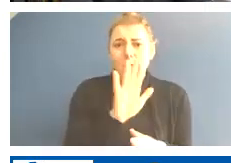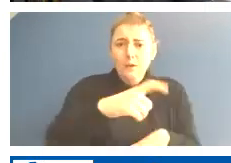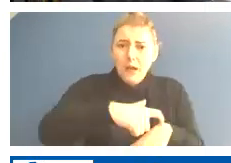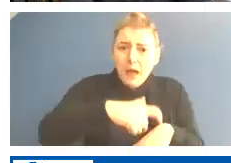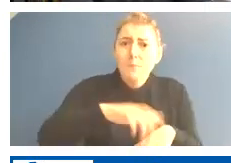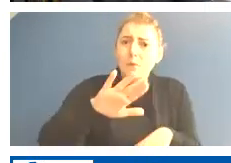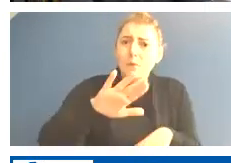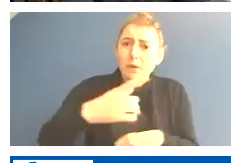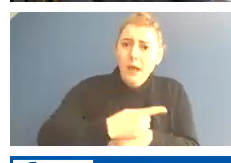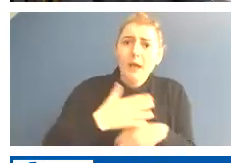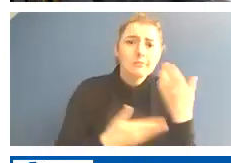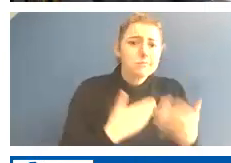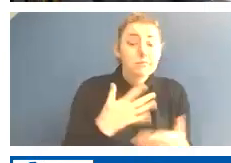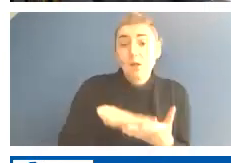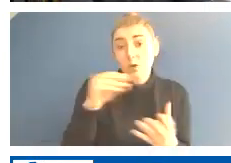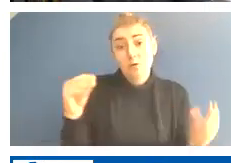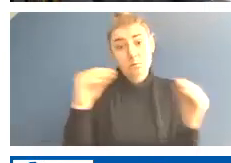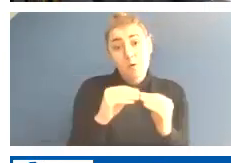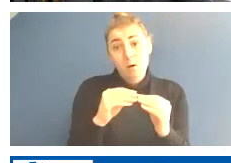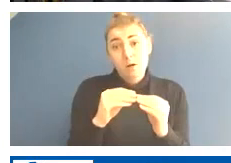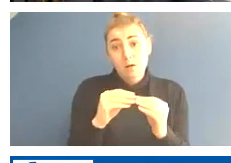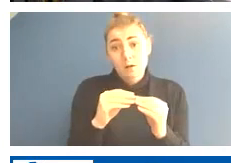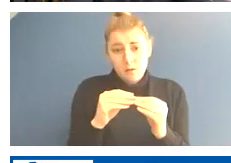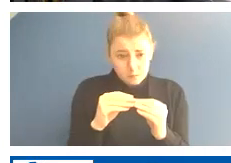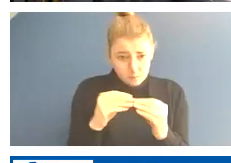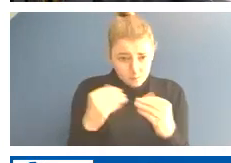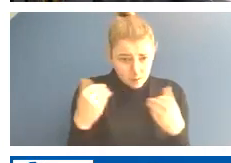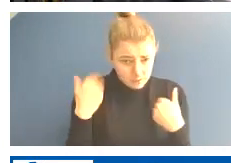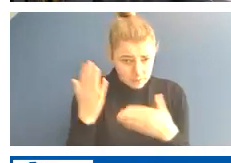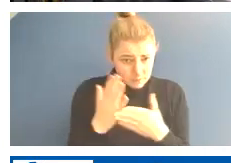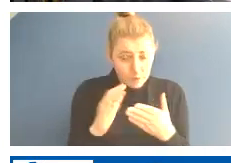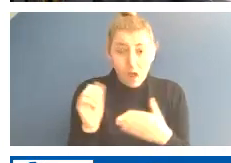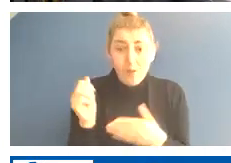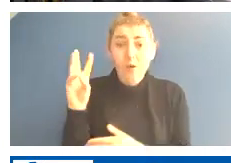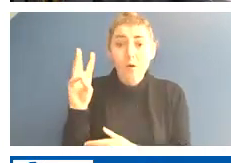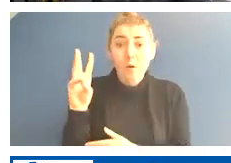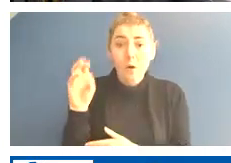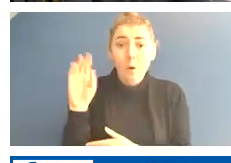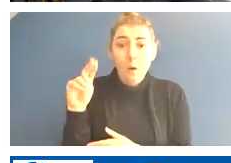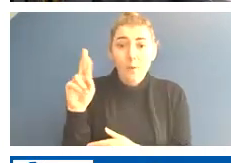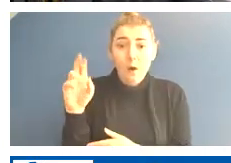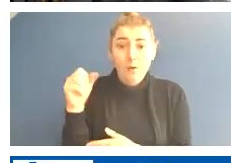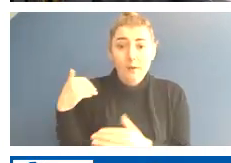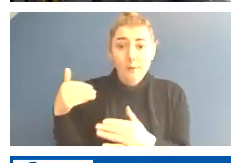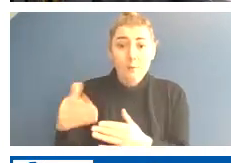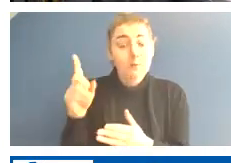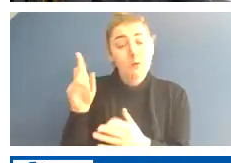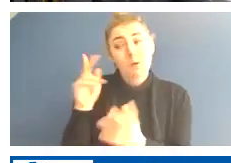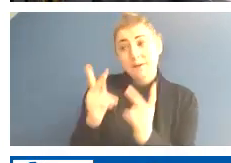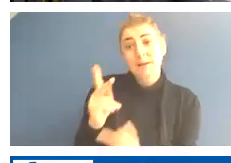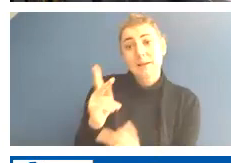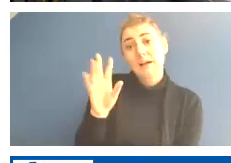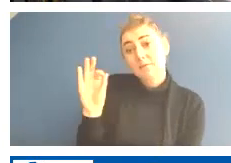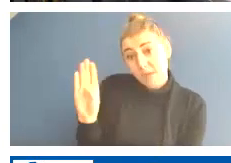more. Again, we've got some other webinars coming up in the future. You can check us out on